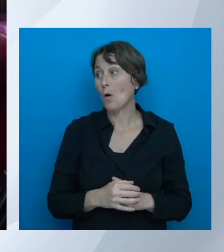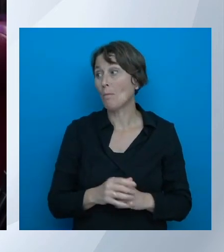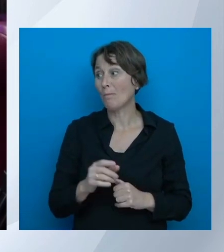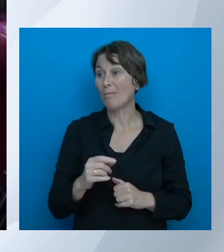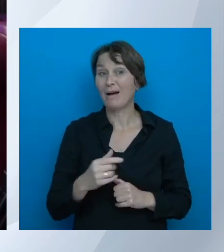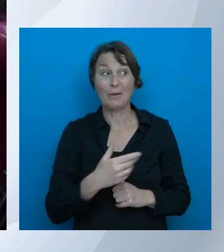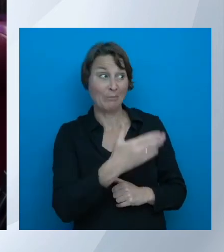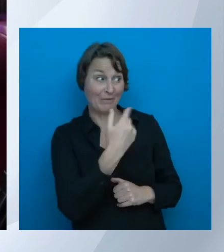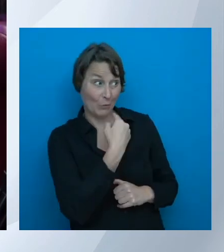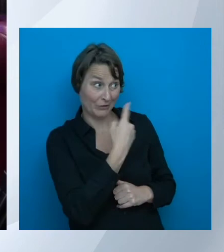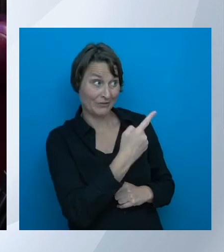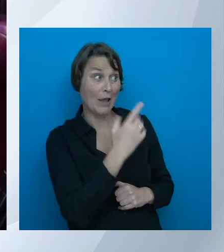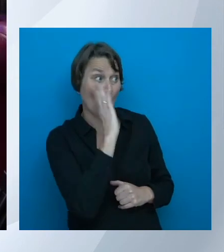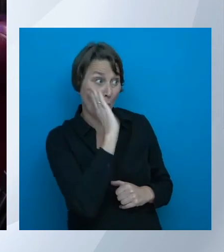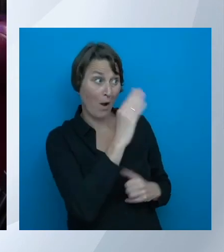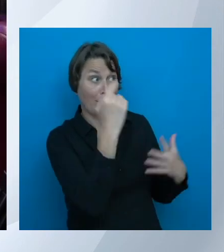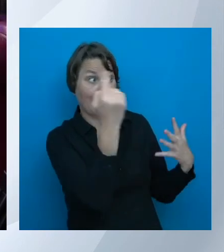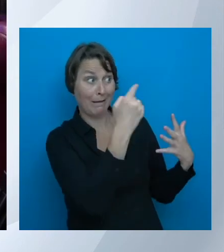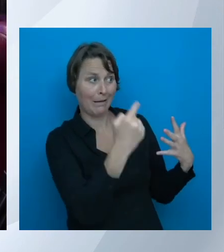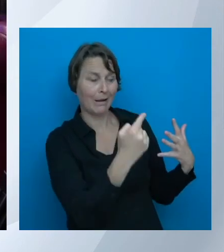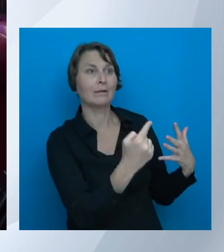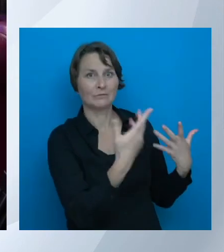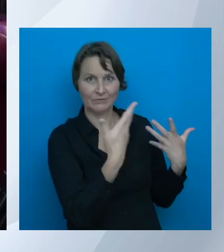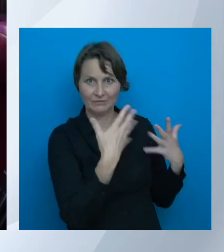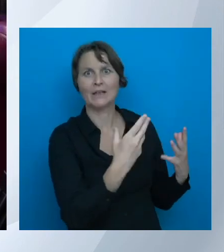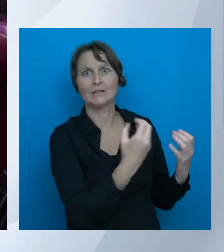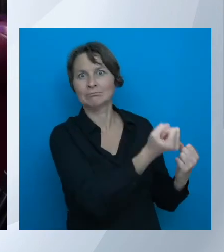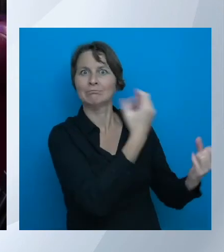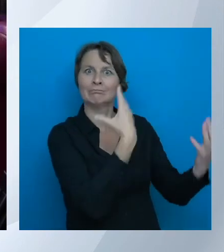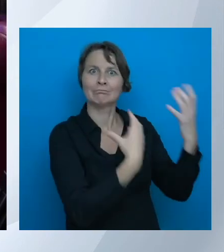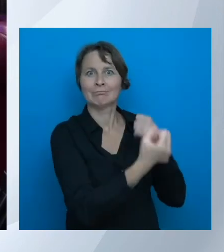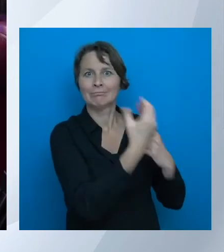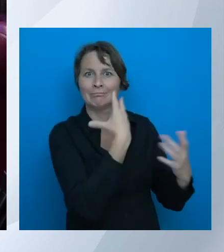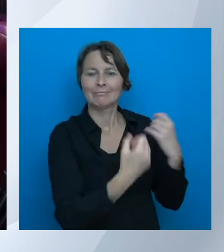information. Yeah, totally. So thanks for that. It's new. It's a lot.